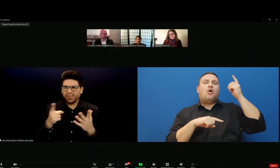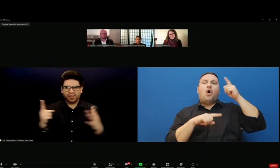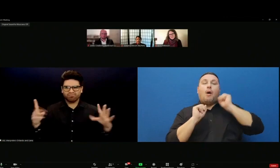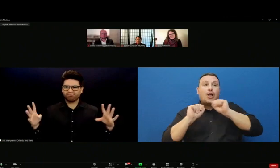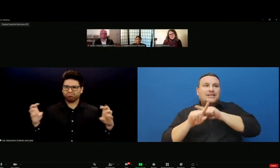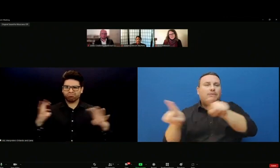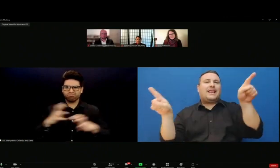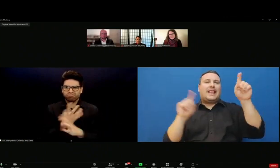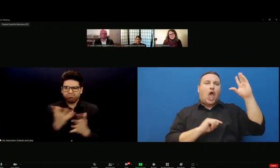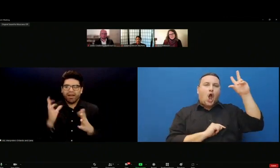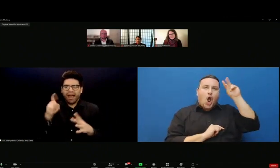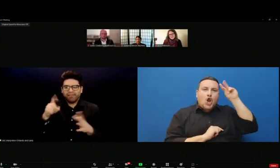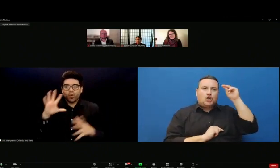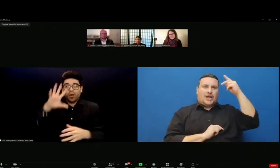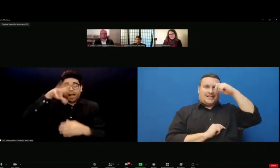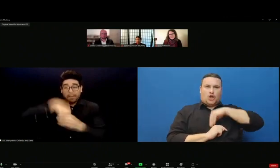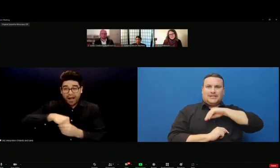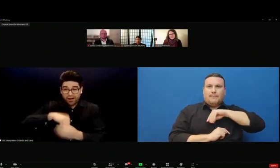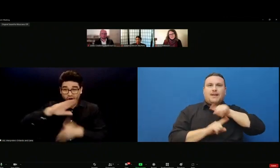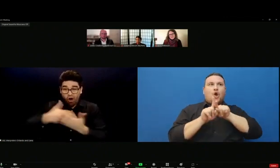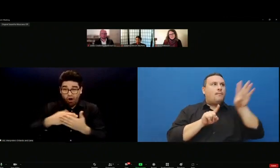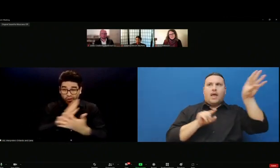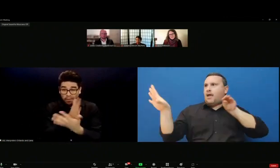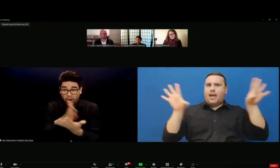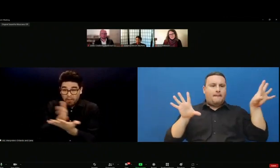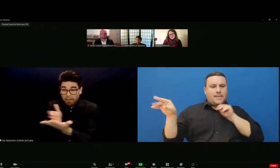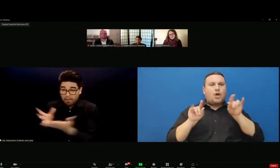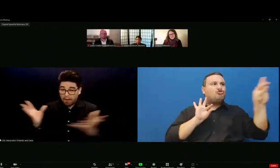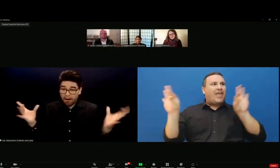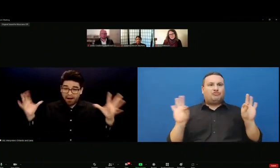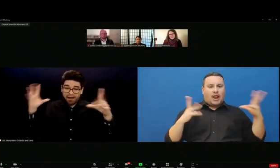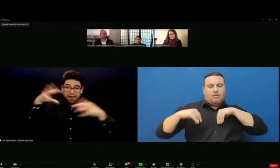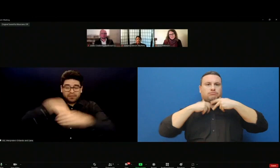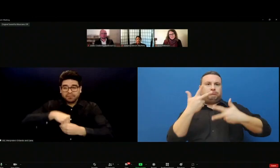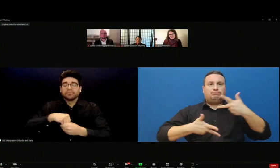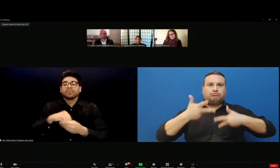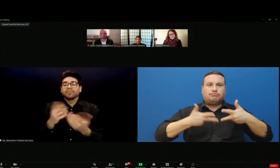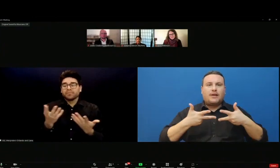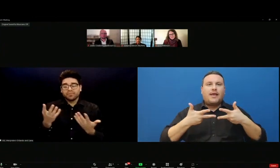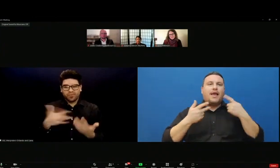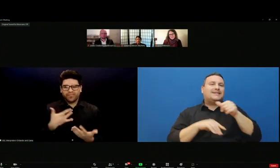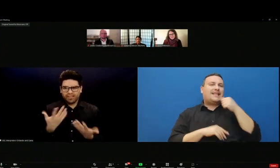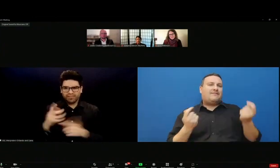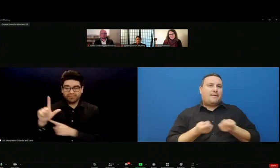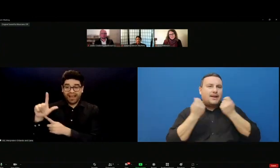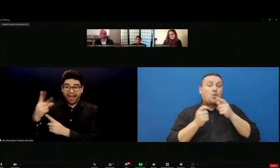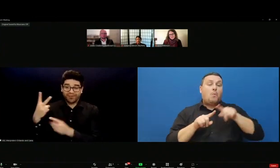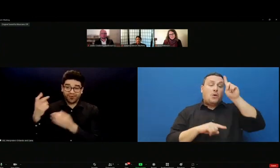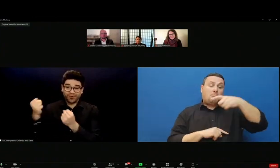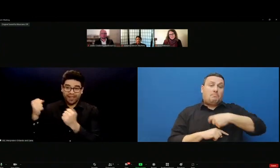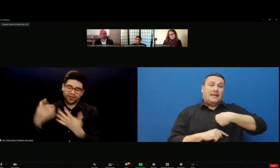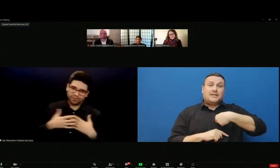be able to combine them. And as for the L2 signers, I would assume, also reflecting on personal experience, that